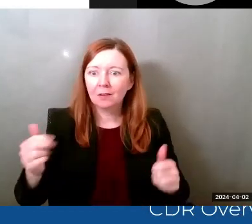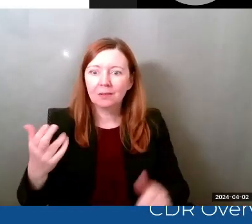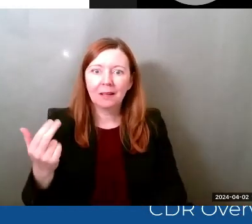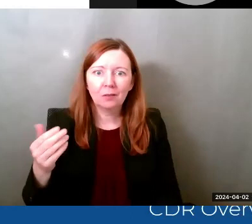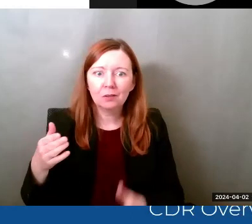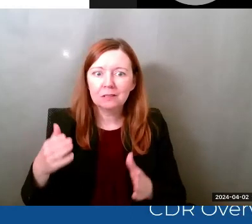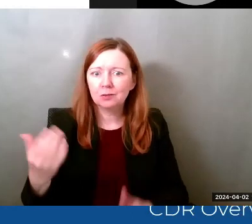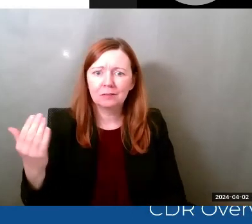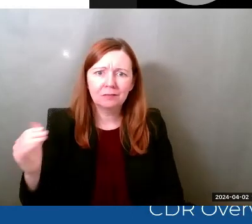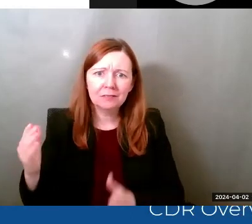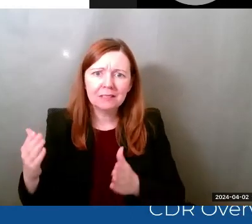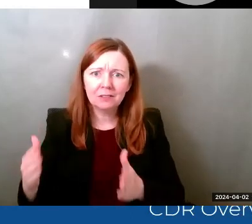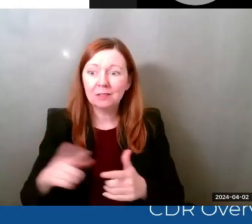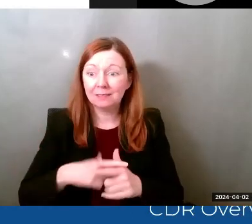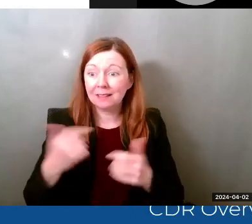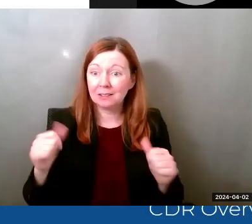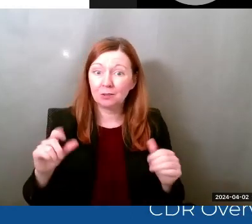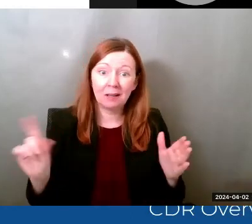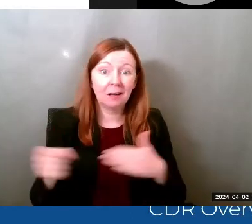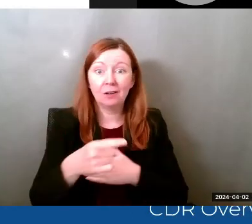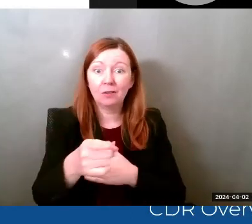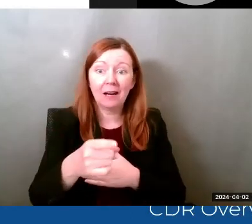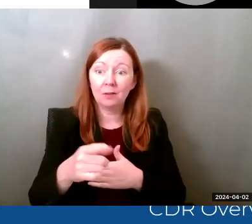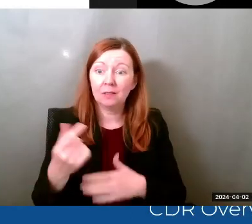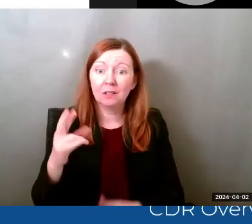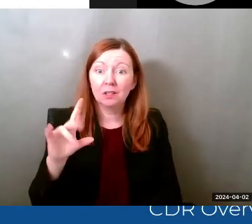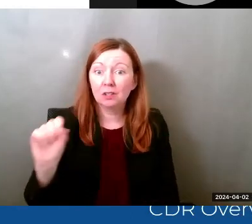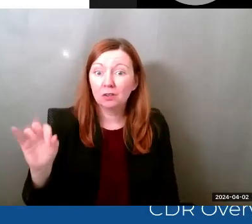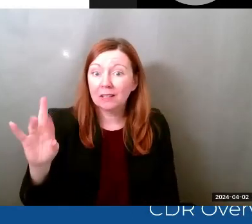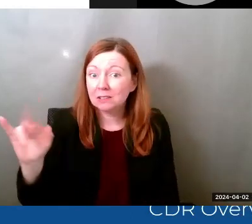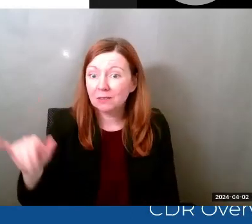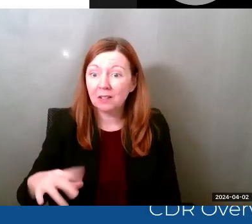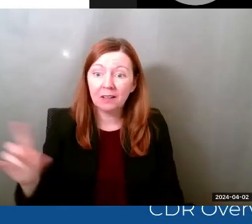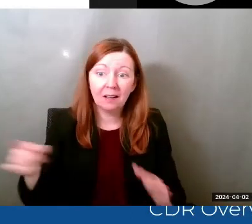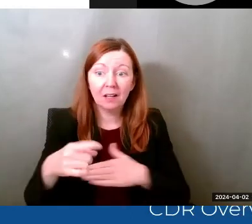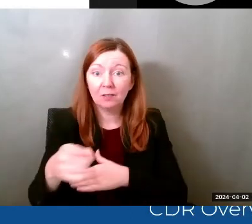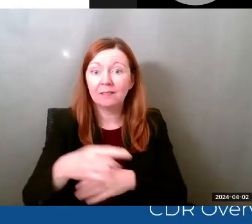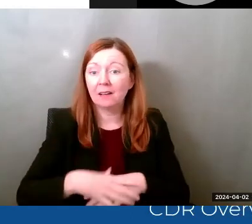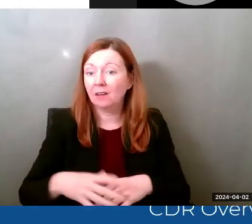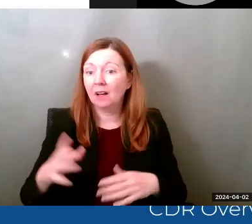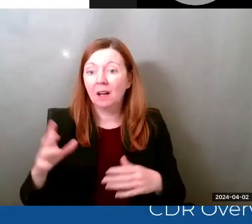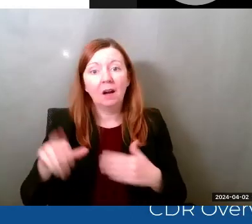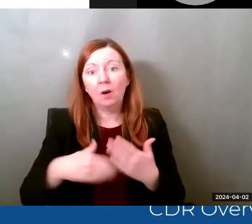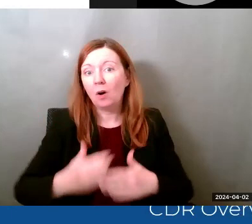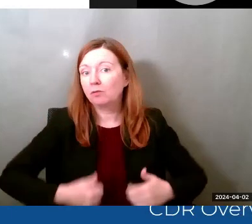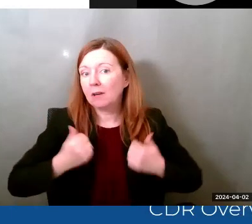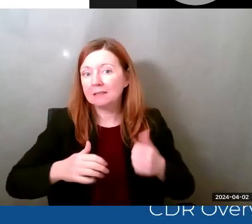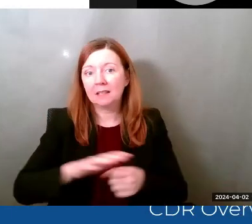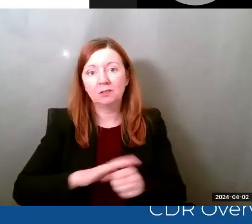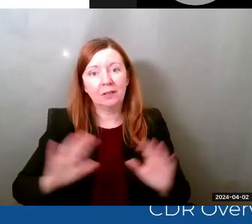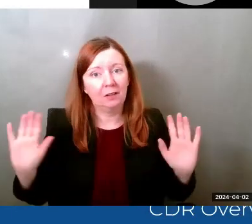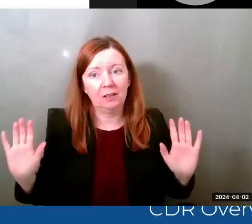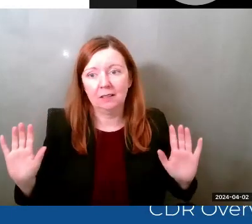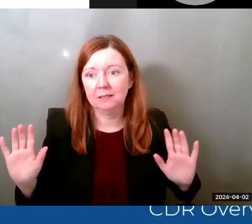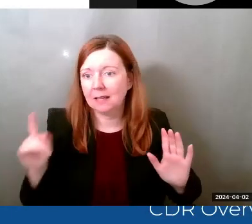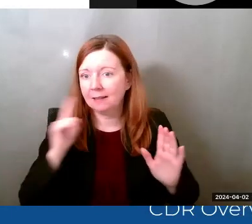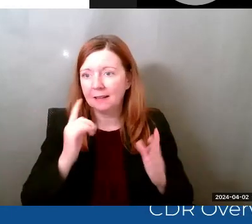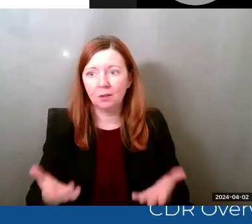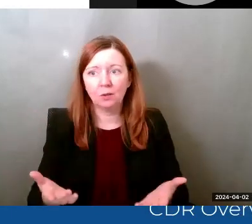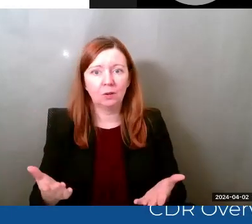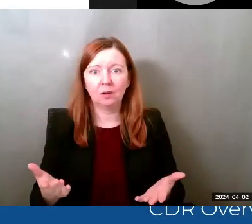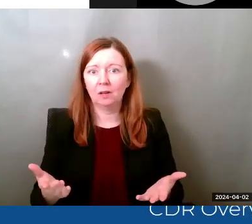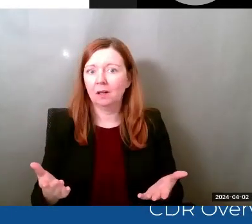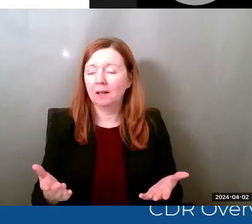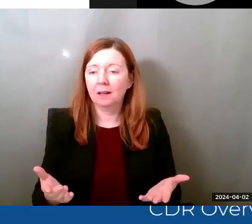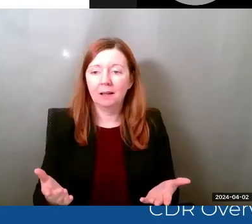Street or 15th Street, then they're going to try to cut around Grace Ferry and cut around there. And these are all residential areas. I think you're not